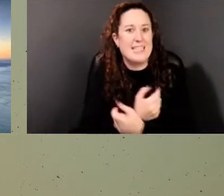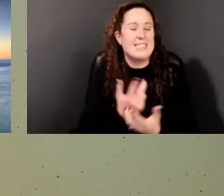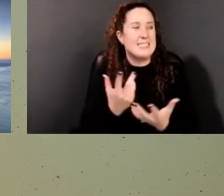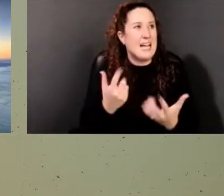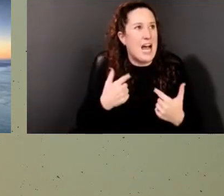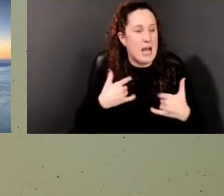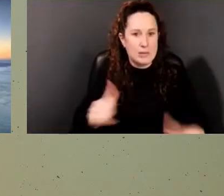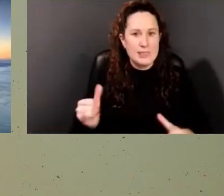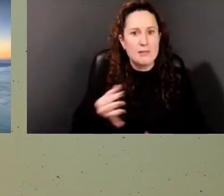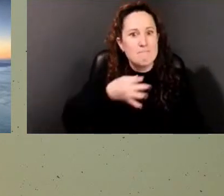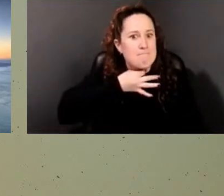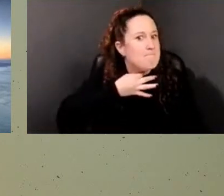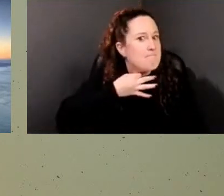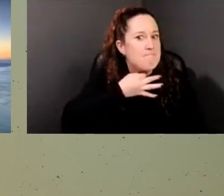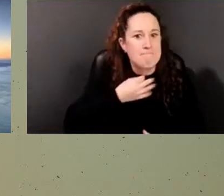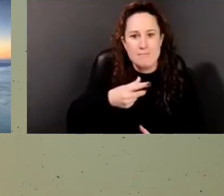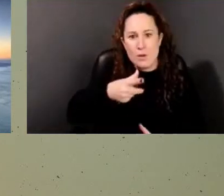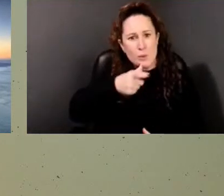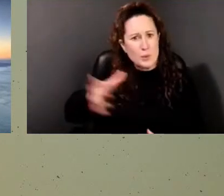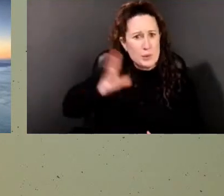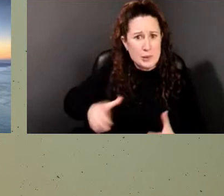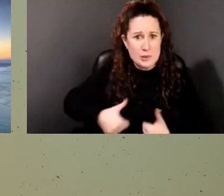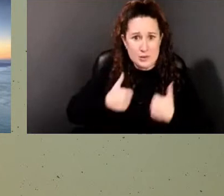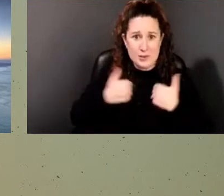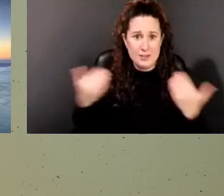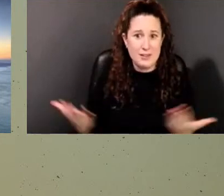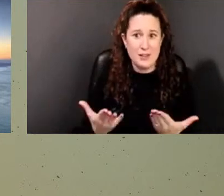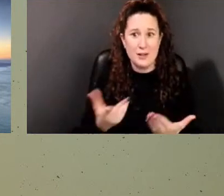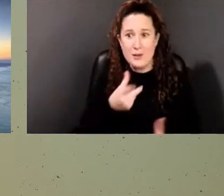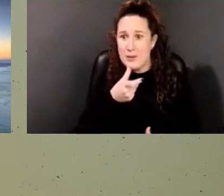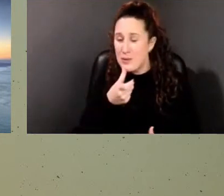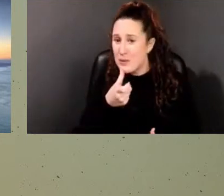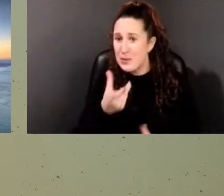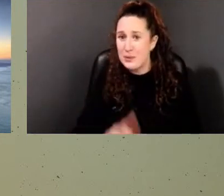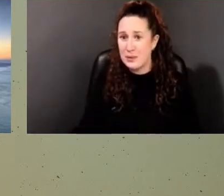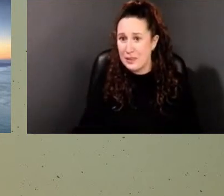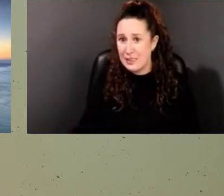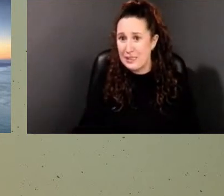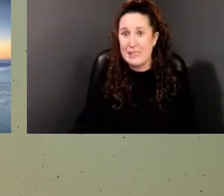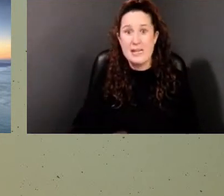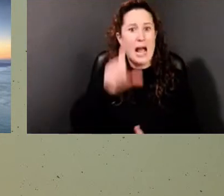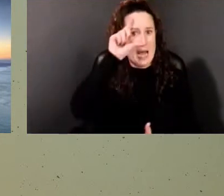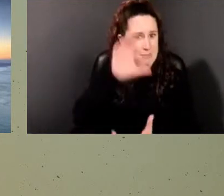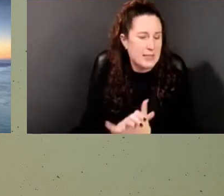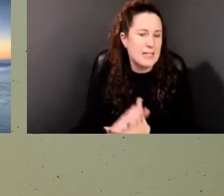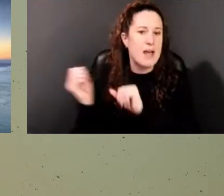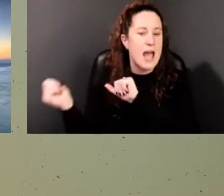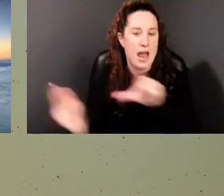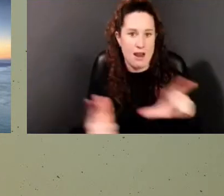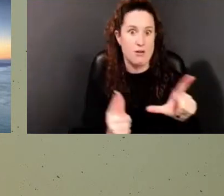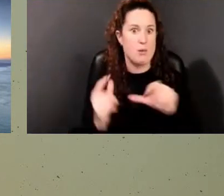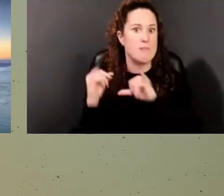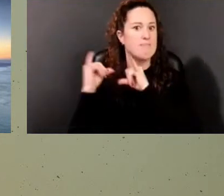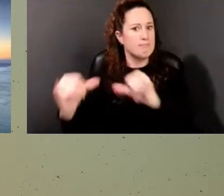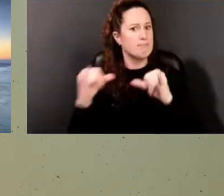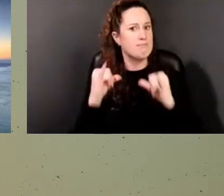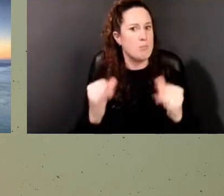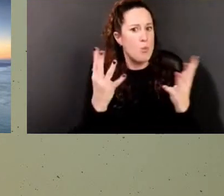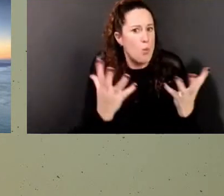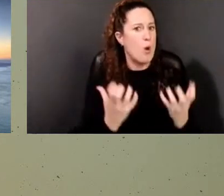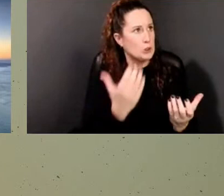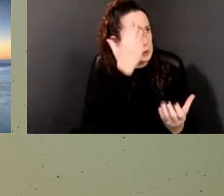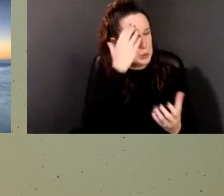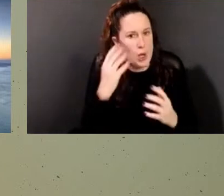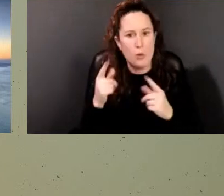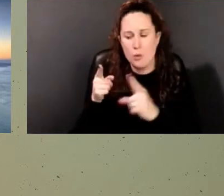the people who lived here. Well, thank you I very would think much. that would be for everyone to want to know more about the people who have gone